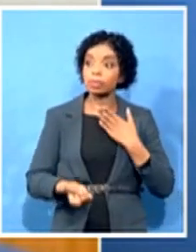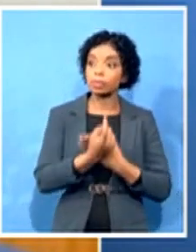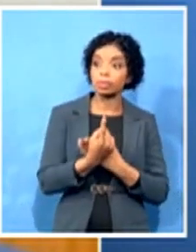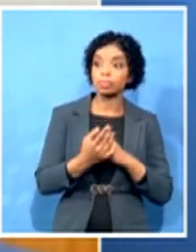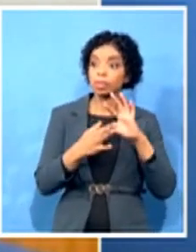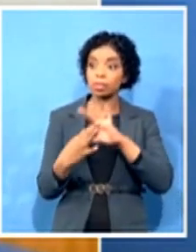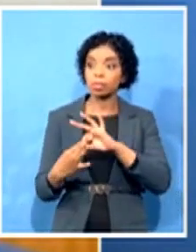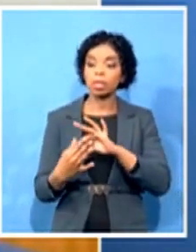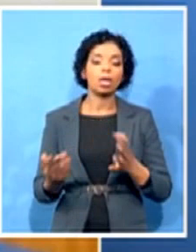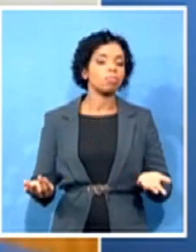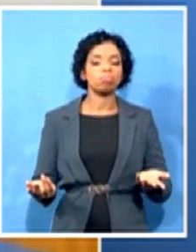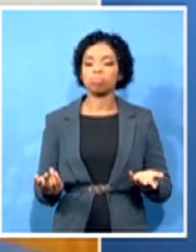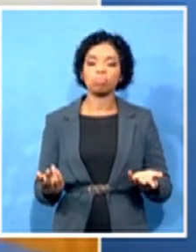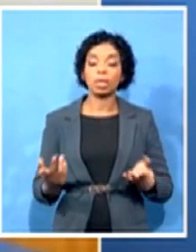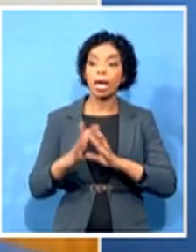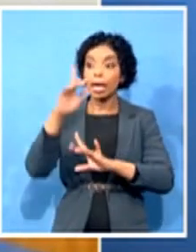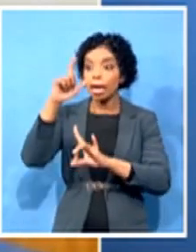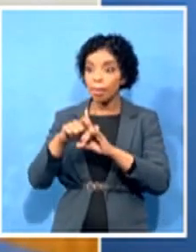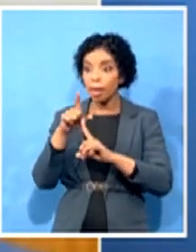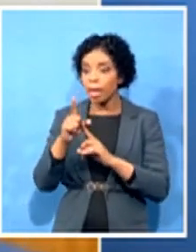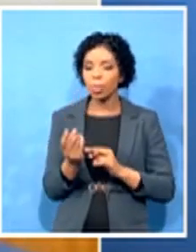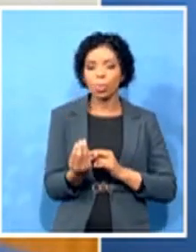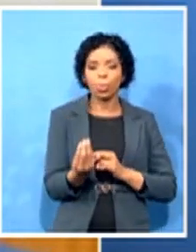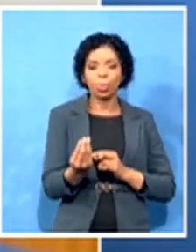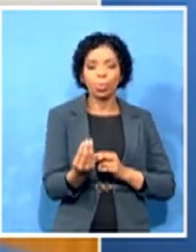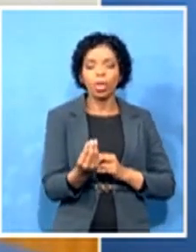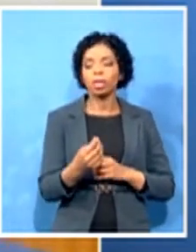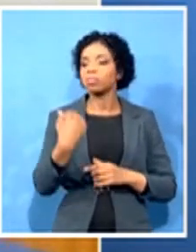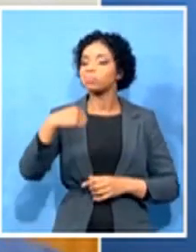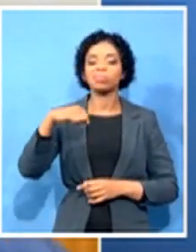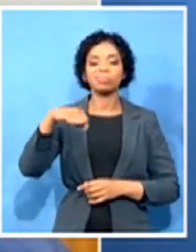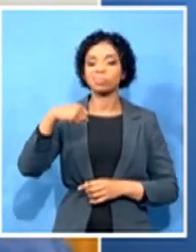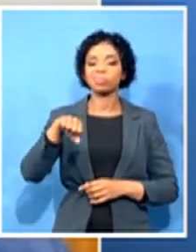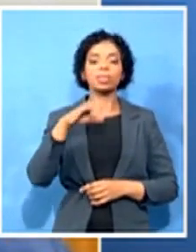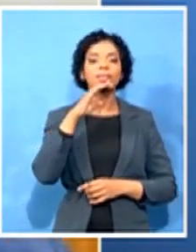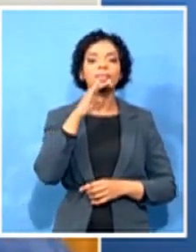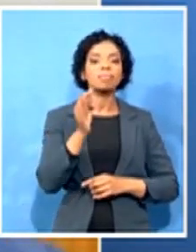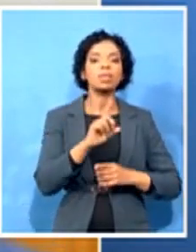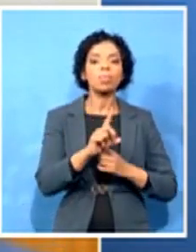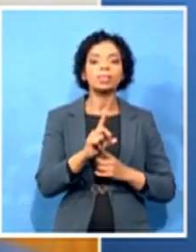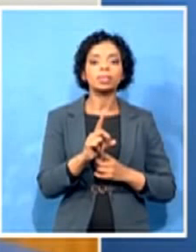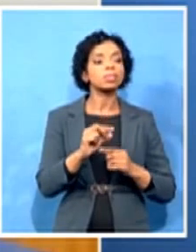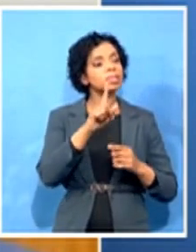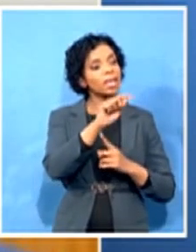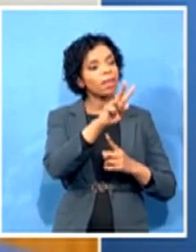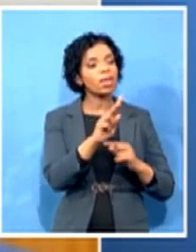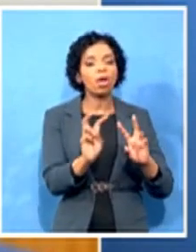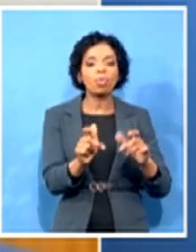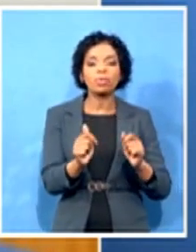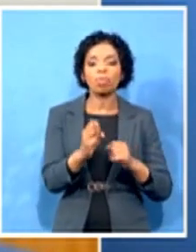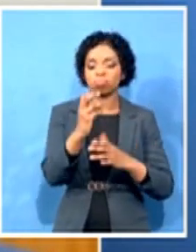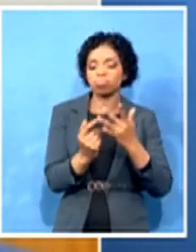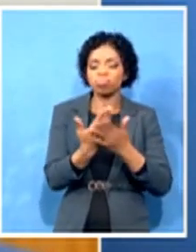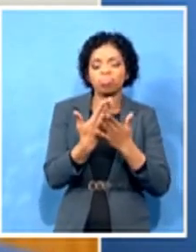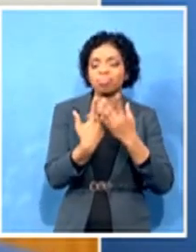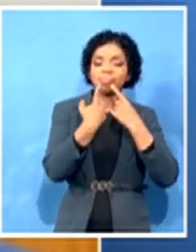minors? No. Which means there was nothing that actually stopped the media houses. There's nothing in law that you can actually even institute a civil action to